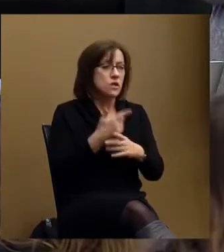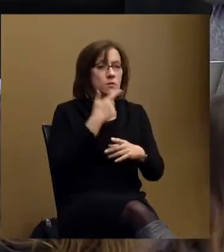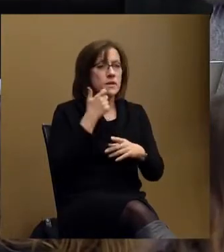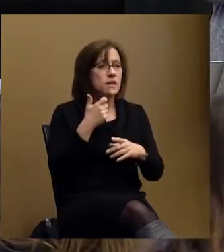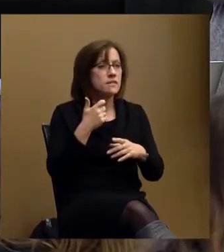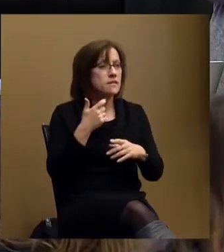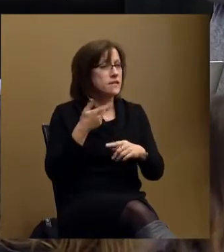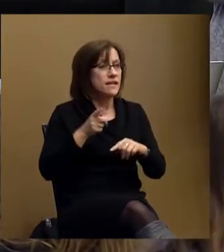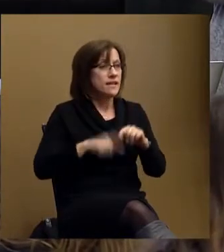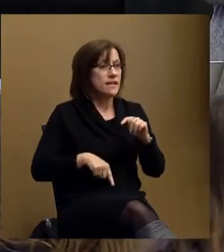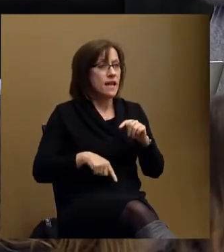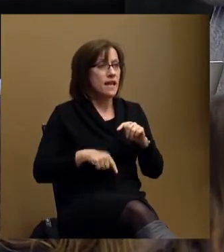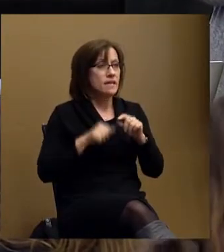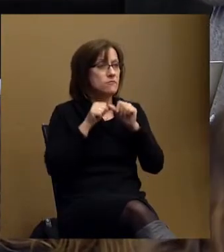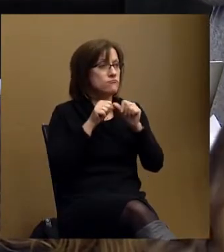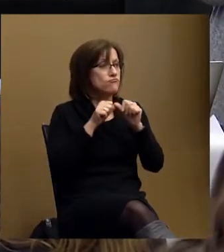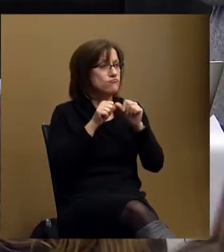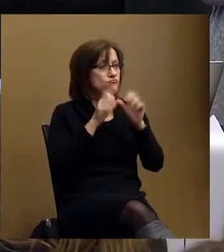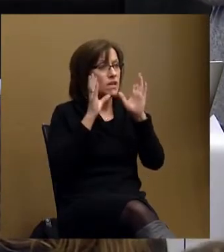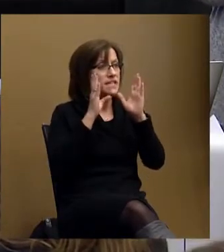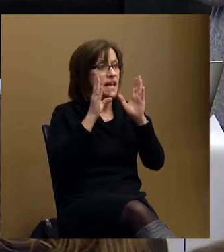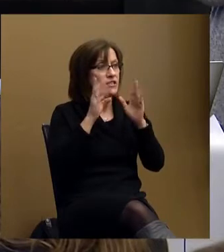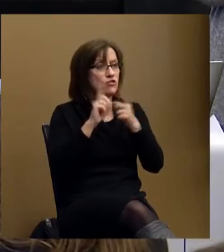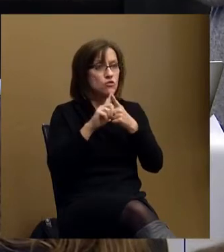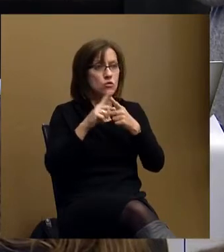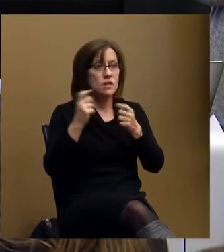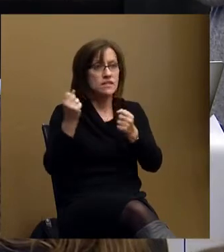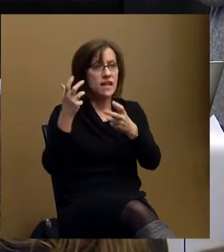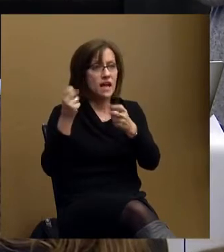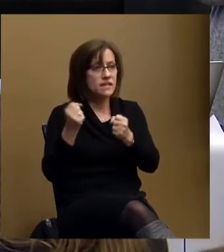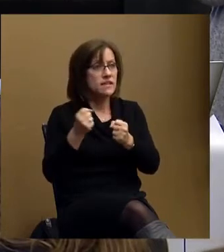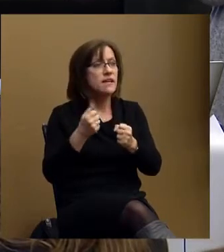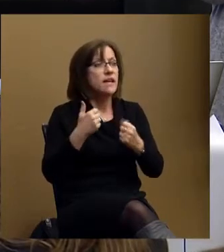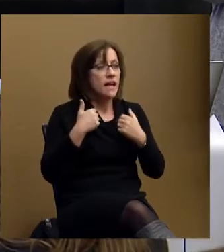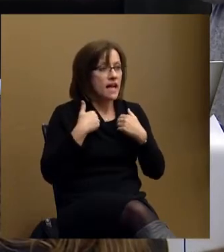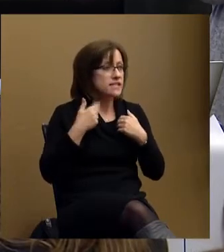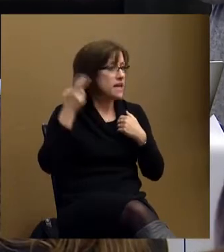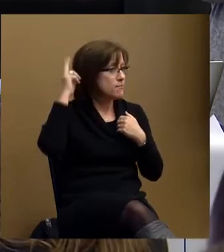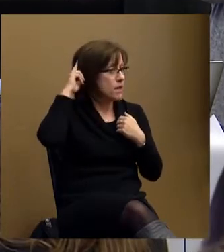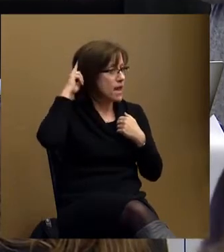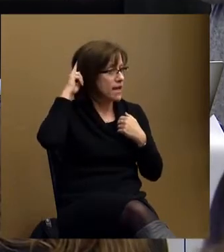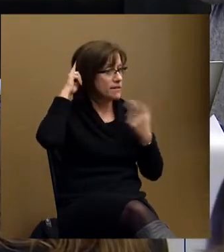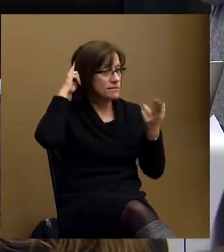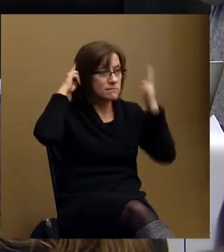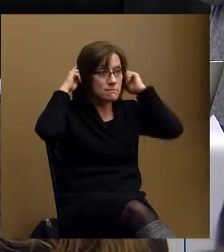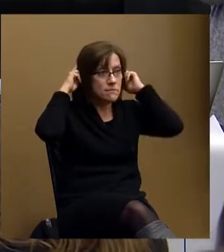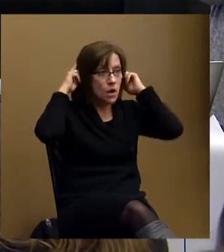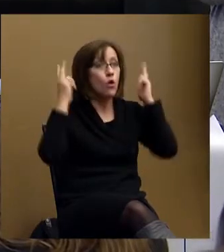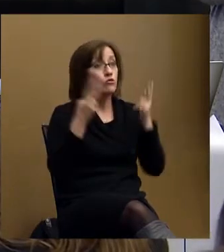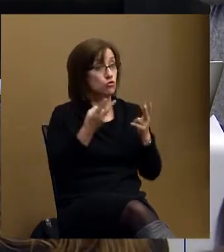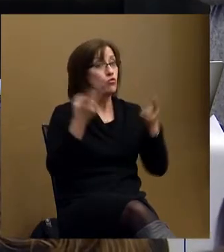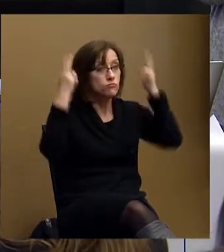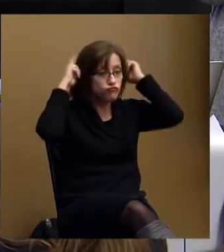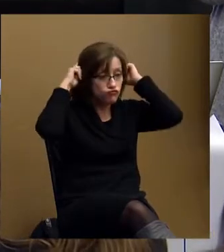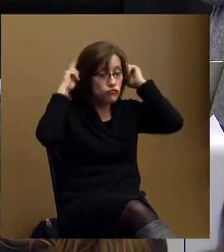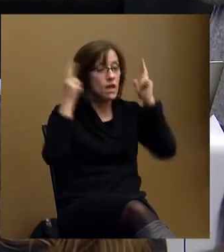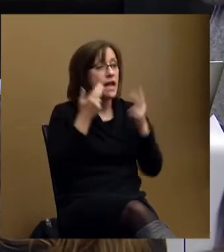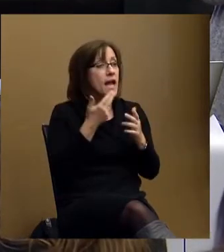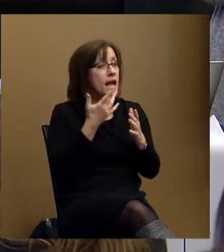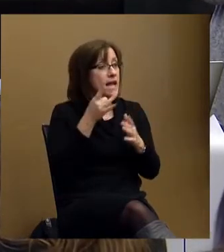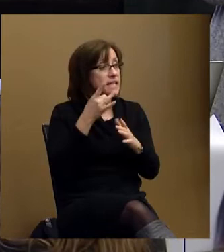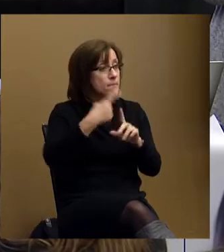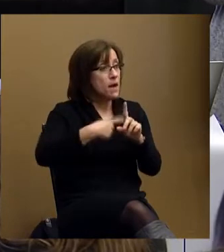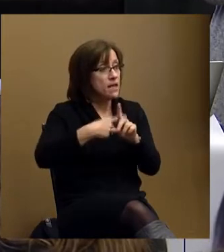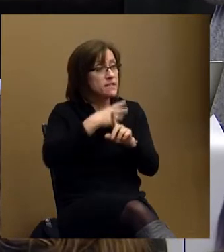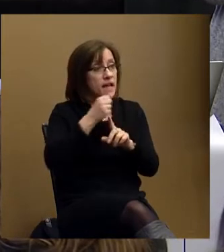an inability to sustain attention to the sign. He is implanted, but he's had the implants for 18 months, and the hospital is saying